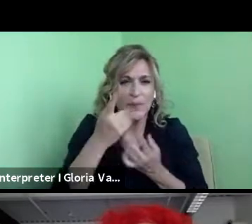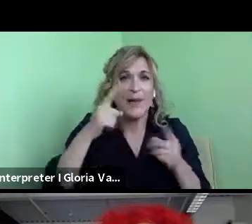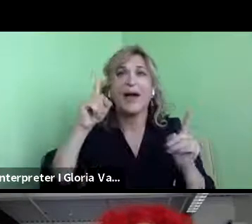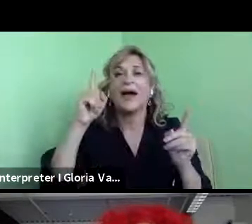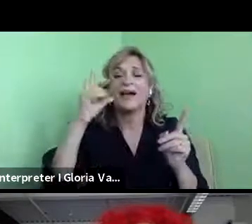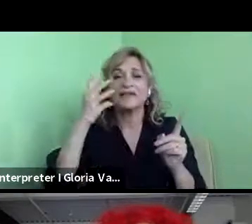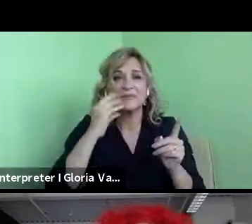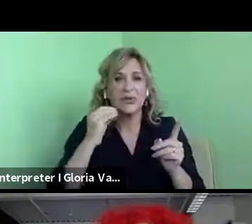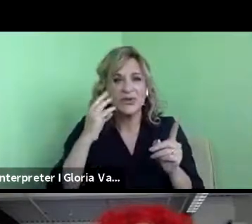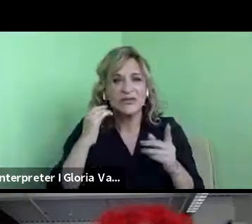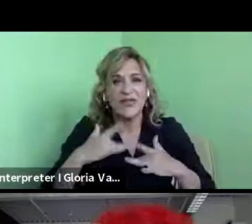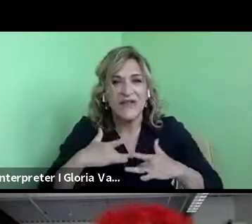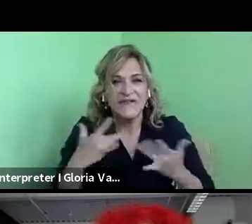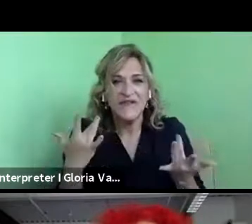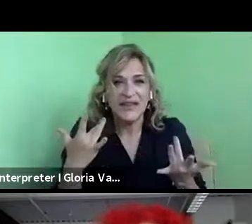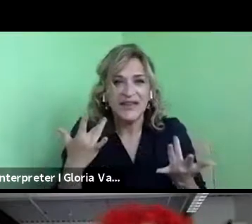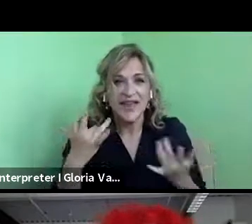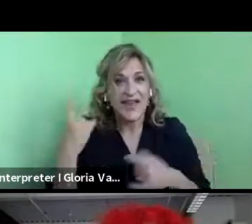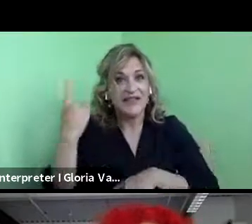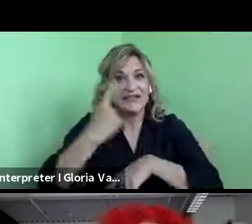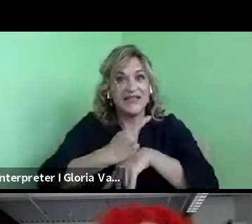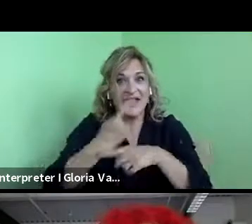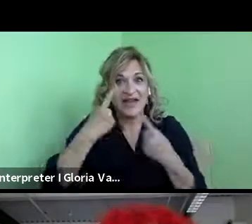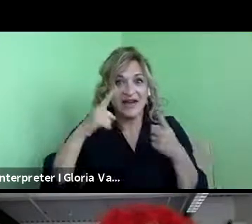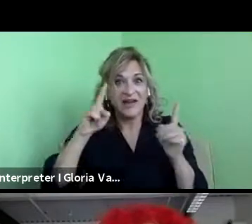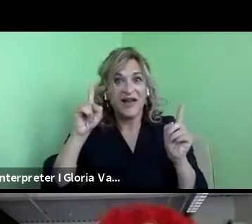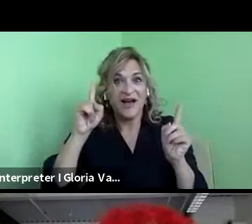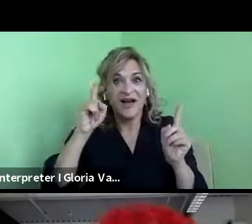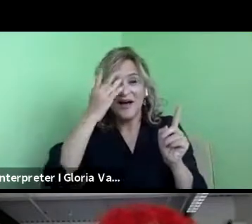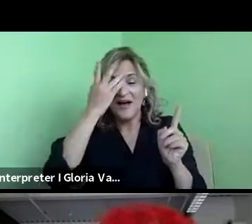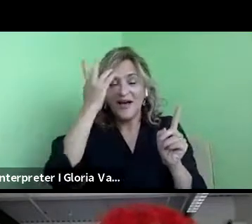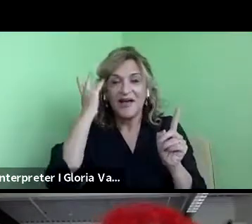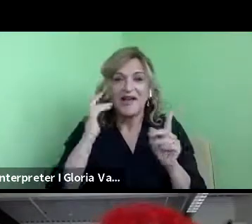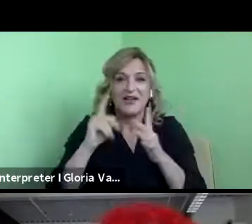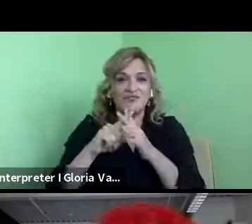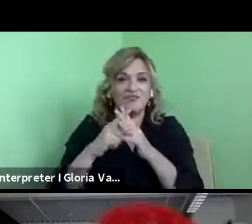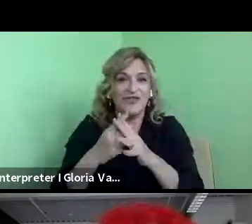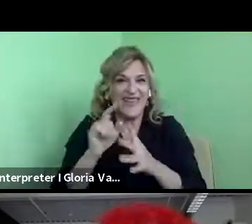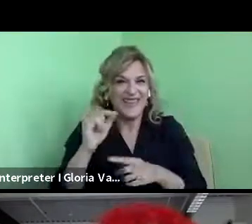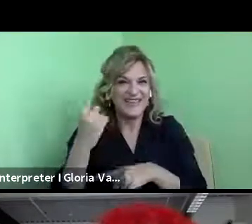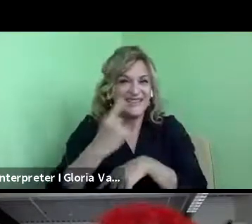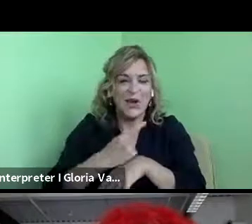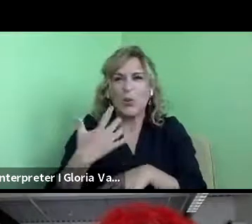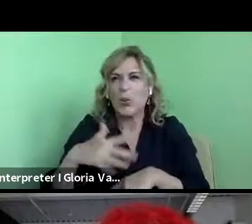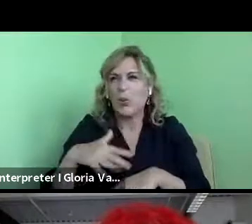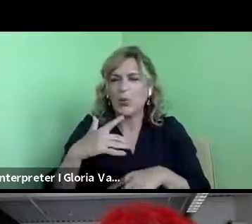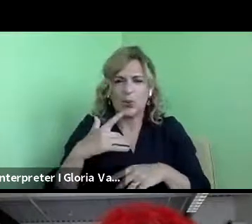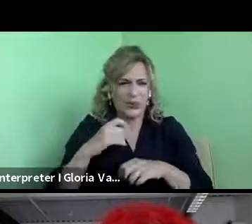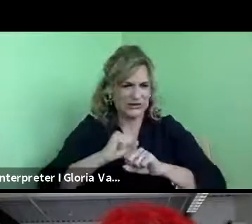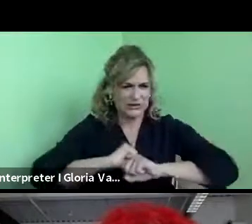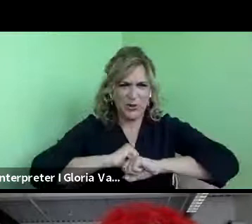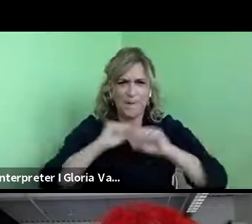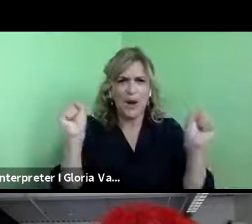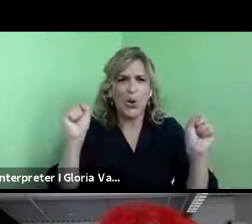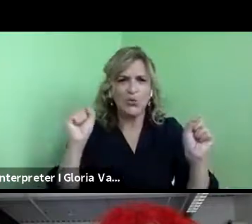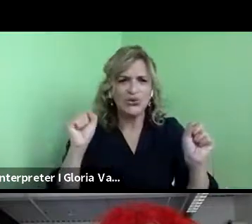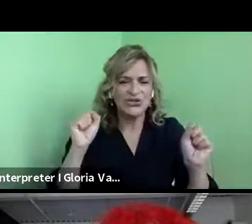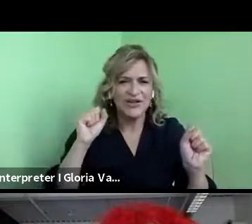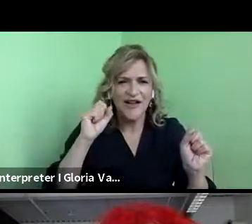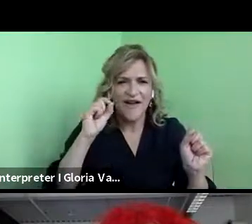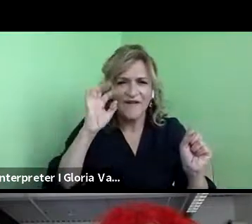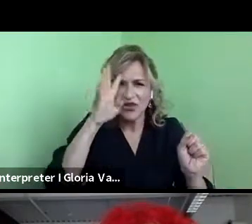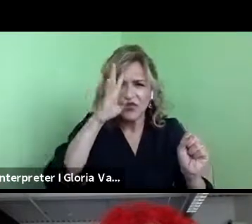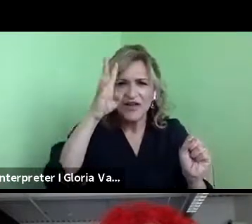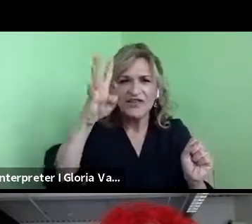event, the day that it launched, and it was like an explosion of creativity and voice